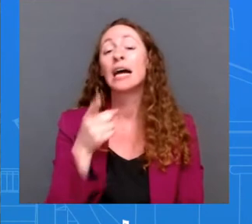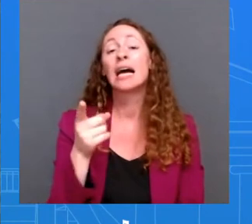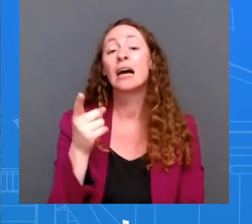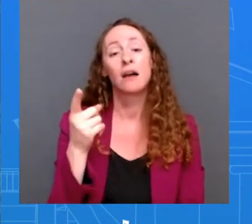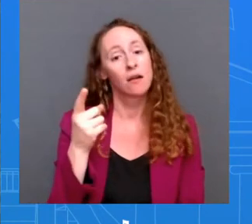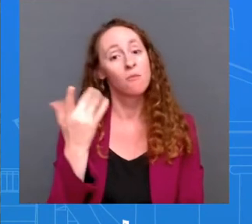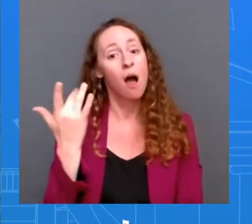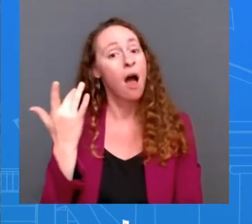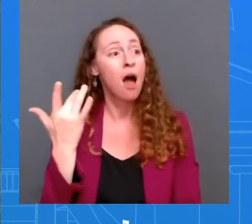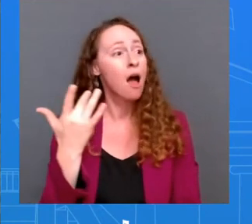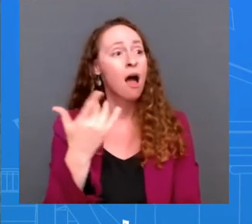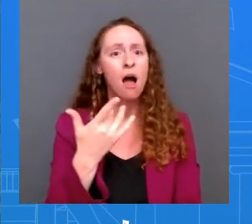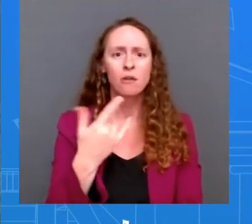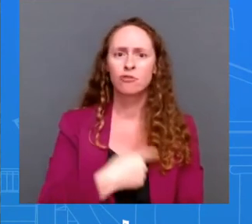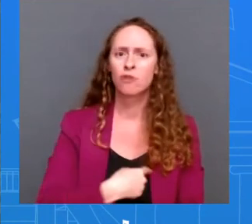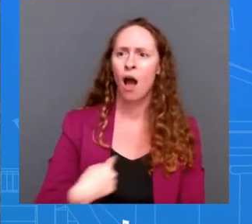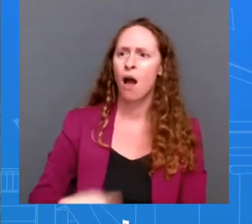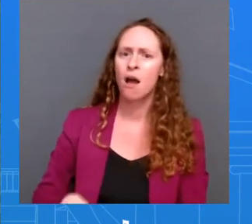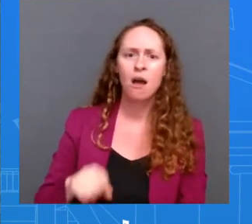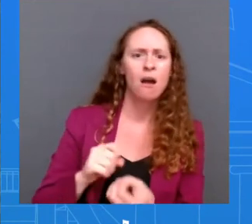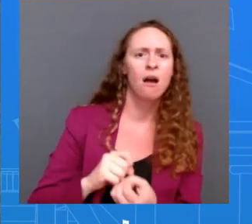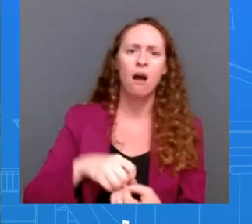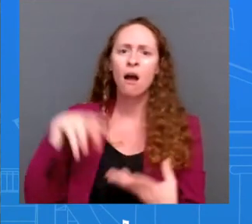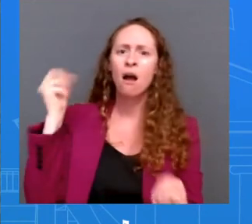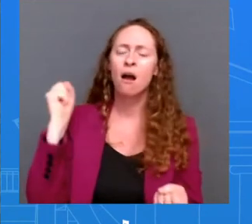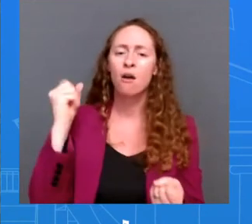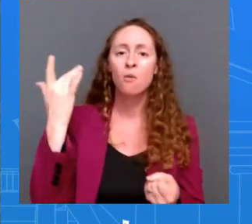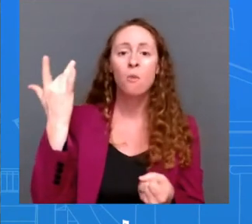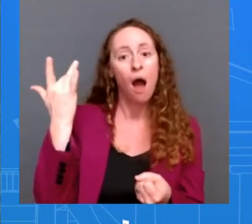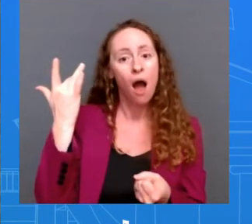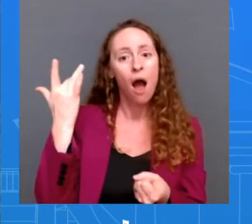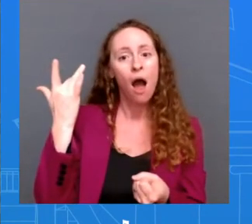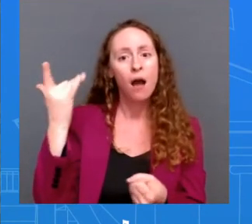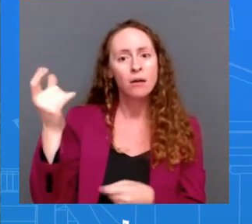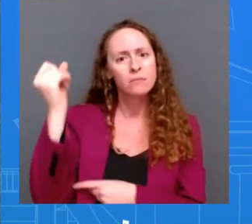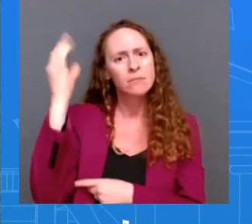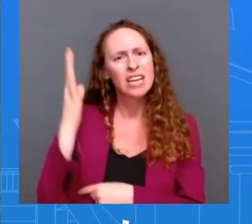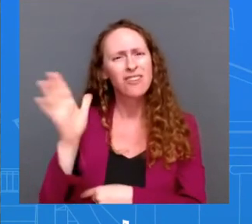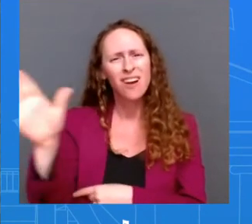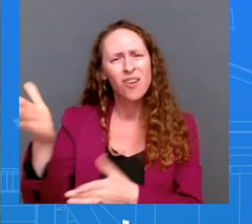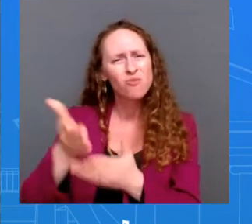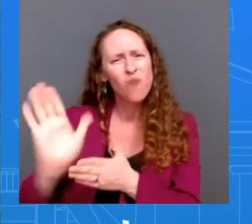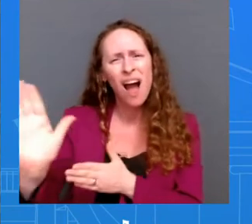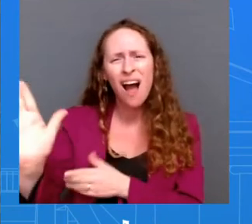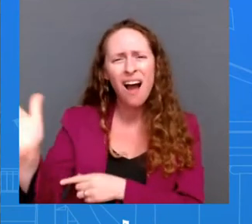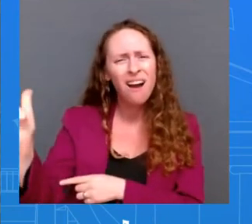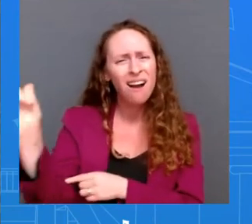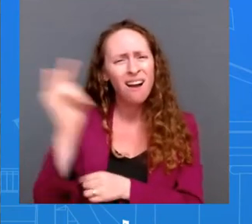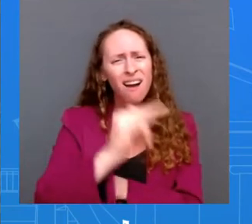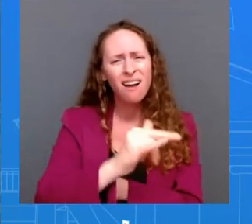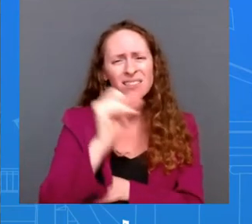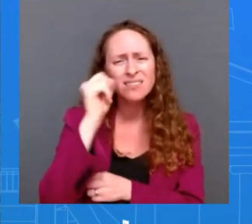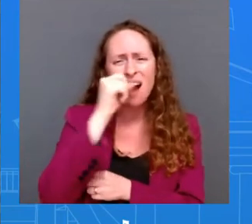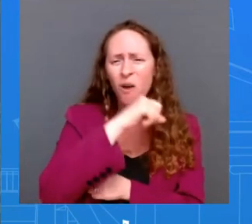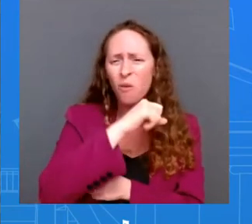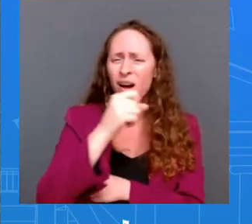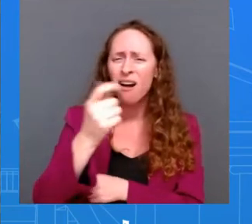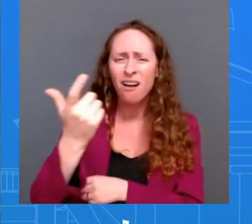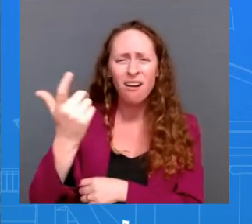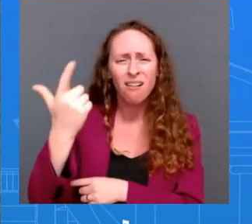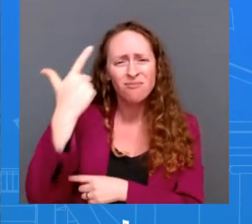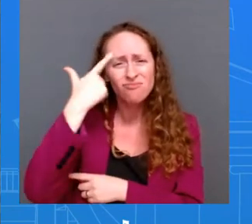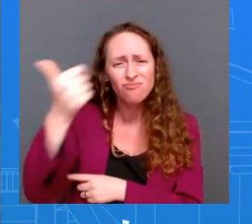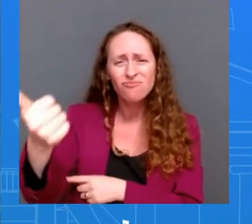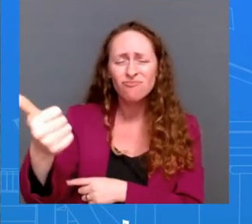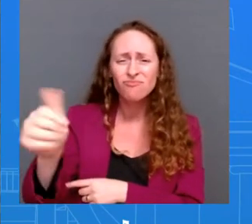know, she has the right to go to Taiwan. She has the right to travel wherever she wants. She is the Speaker of the House. She is a member of